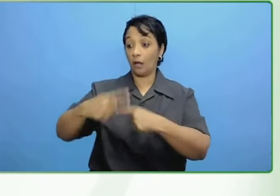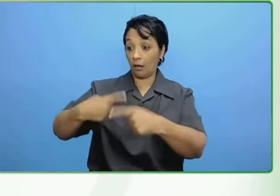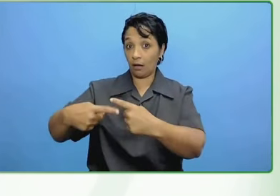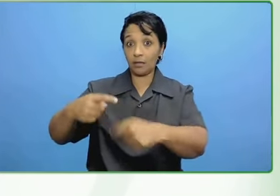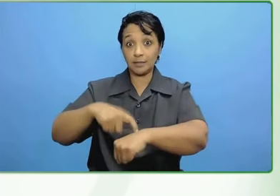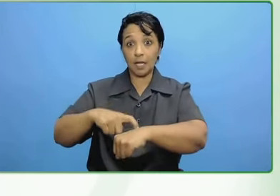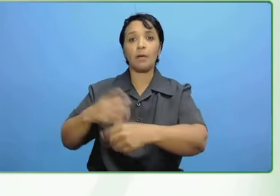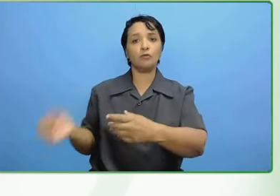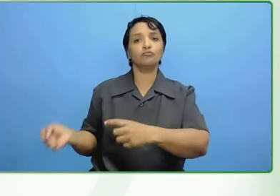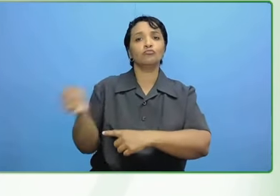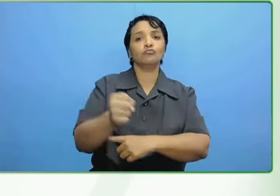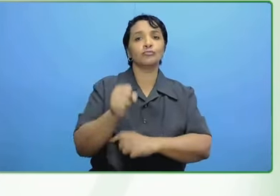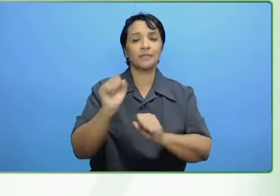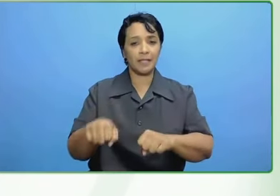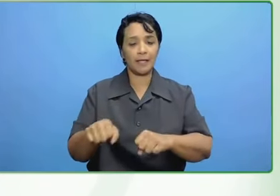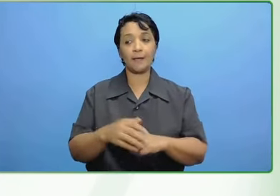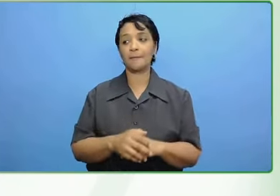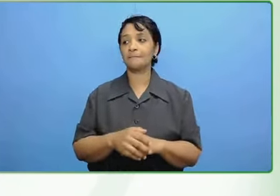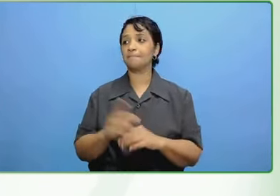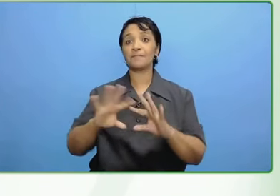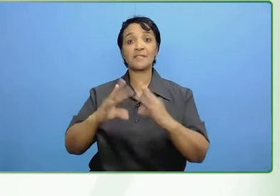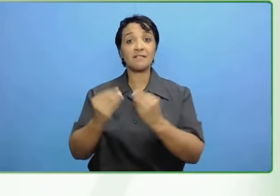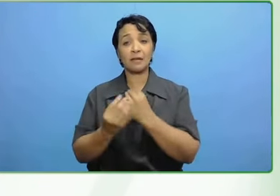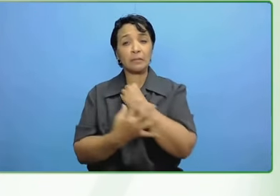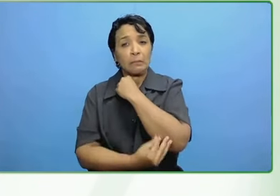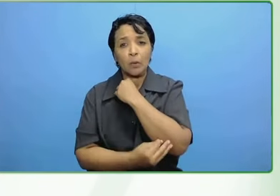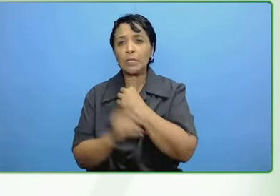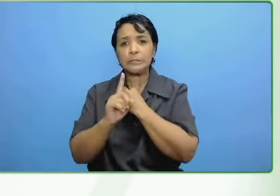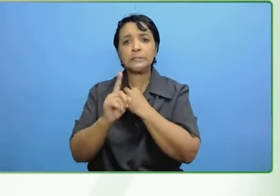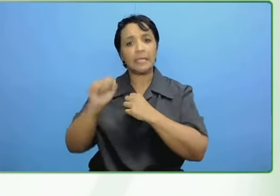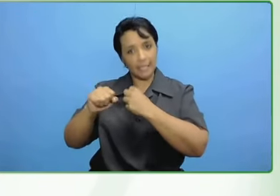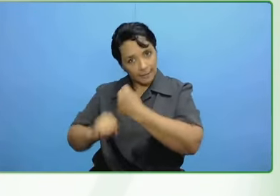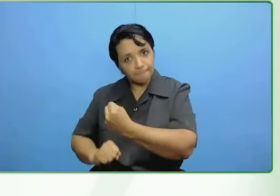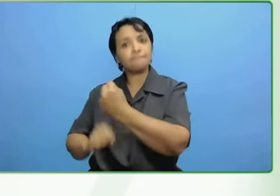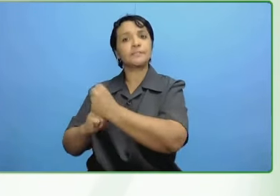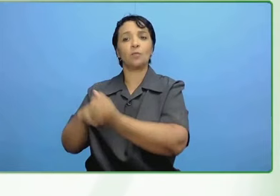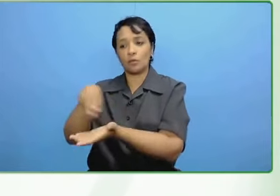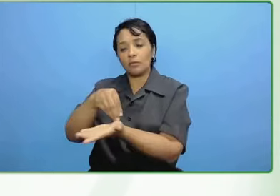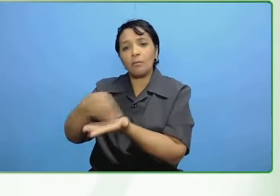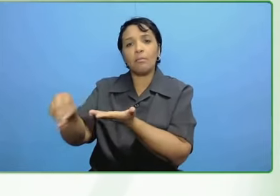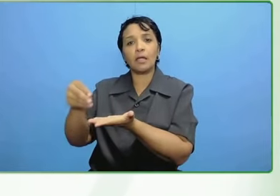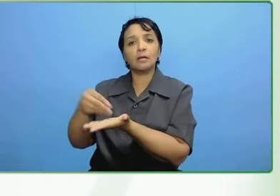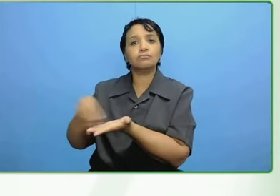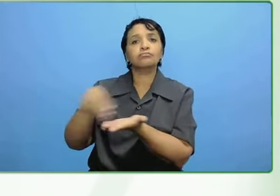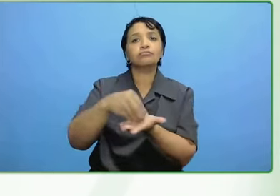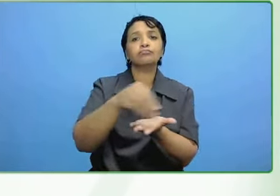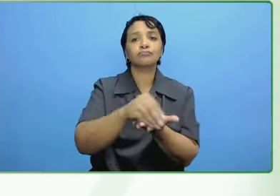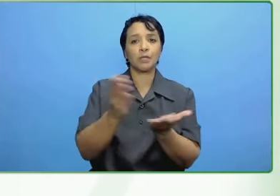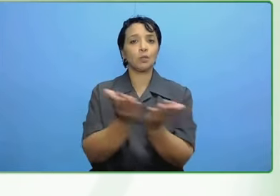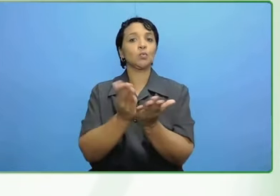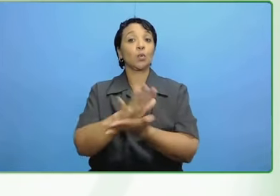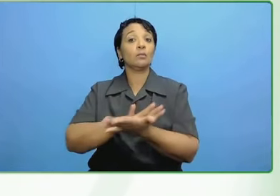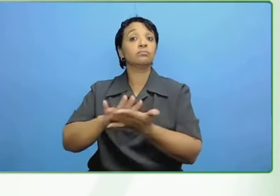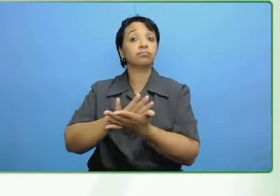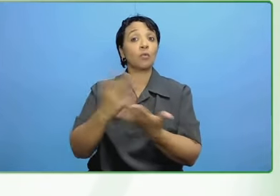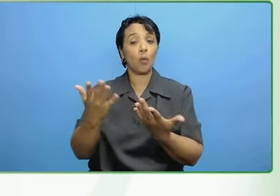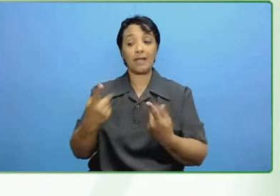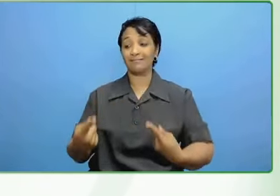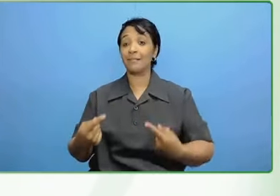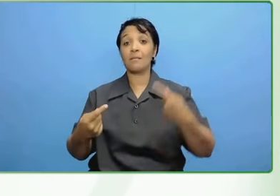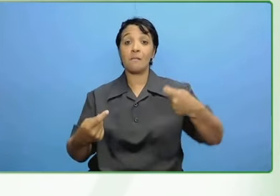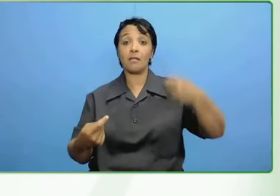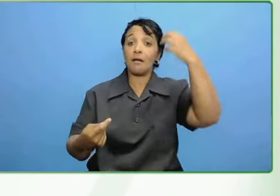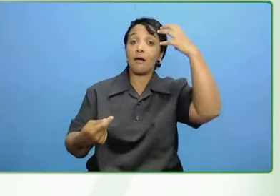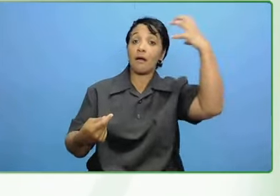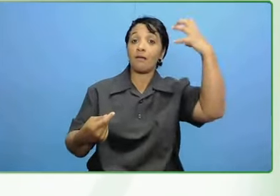provide financial assistance to all who need it and keep school fees affordable within heavy subsidies from the